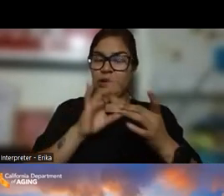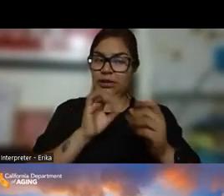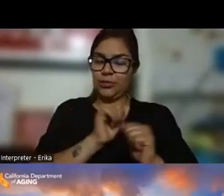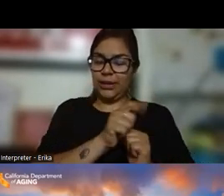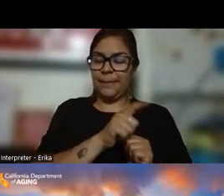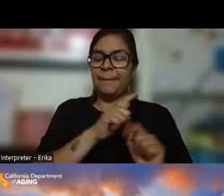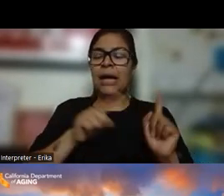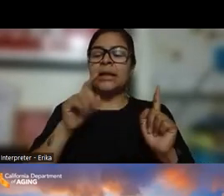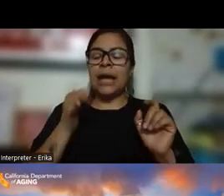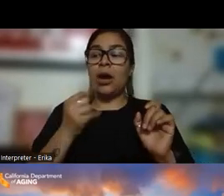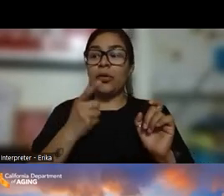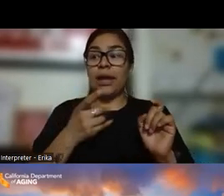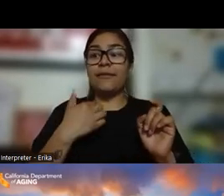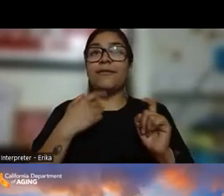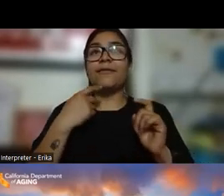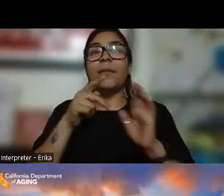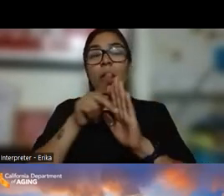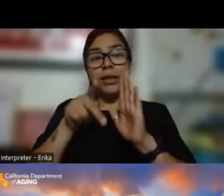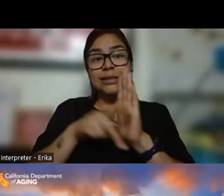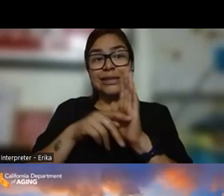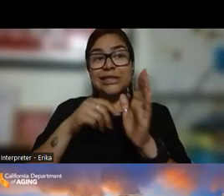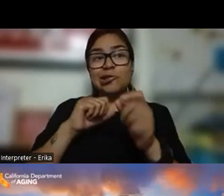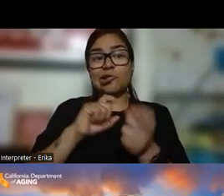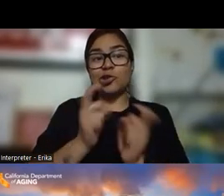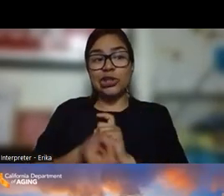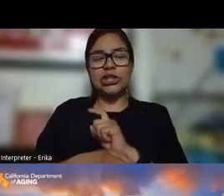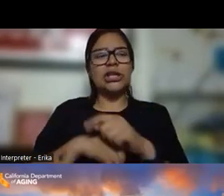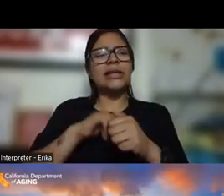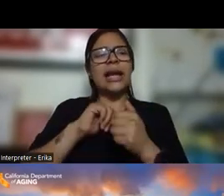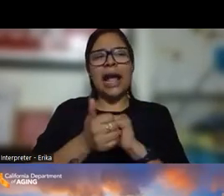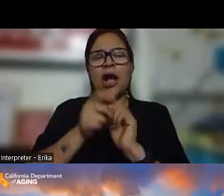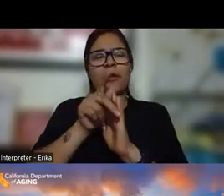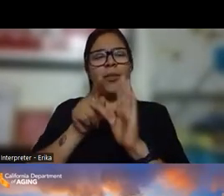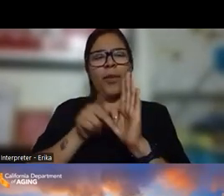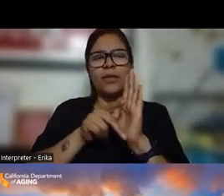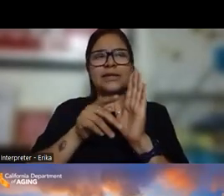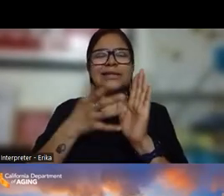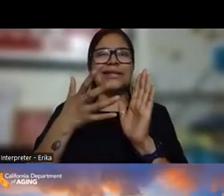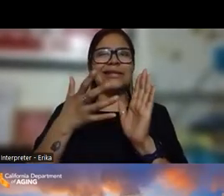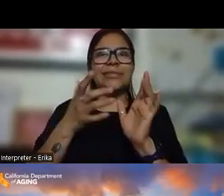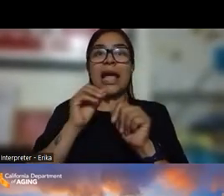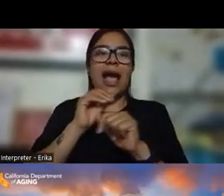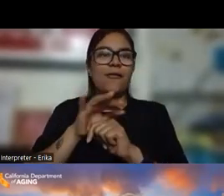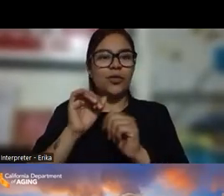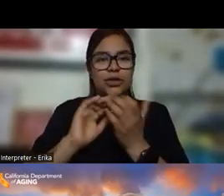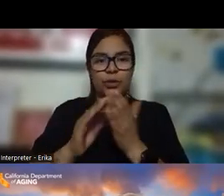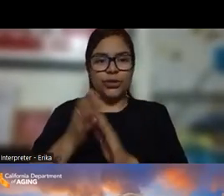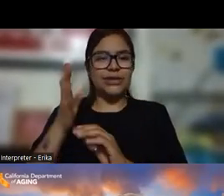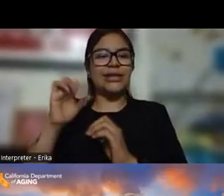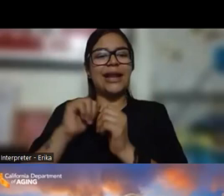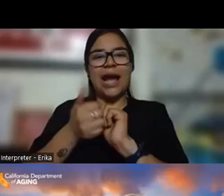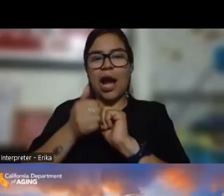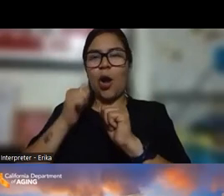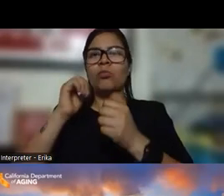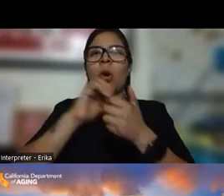assessing policy changes or impact at that elected leader level, also partnership